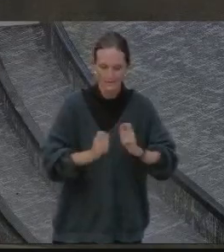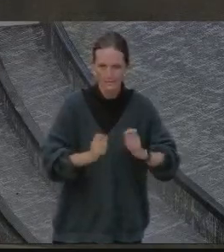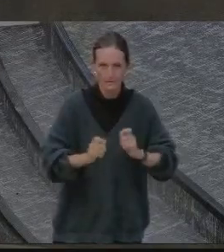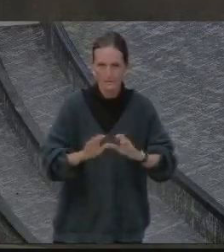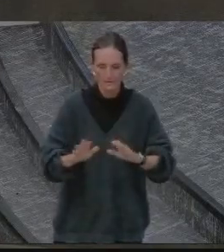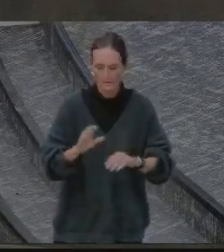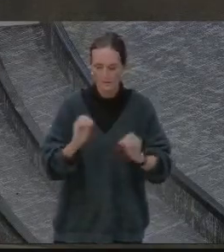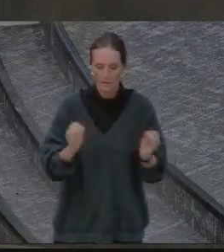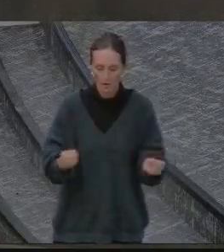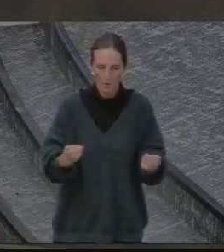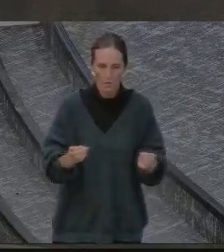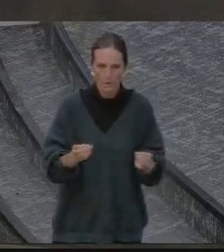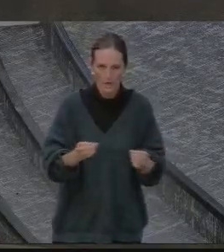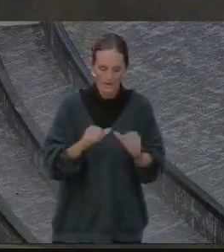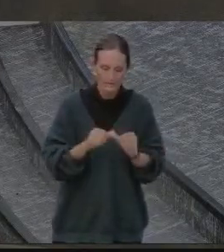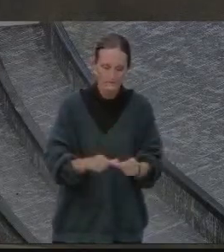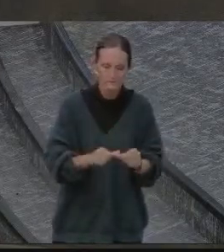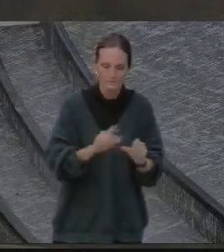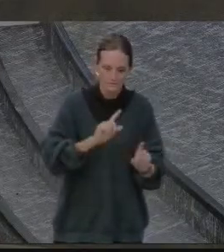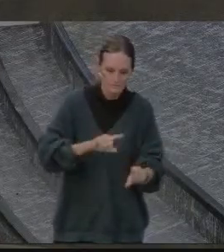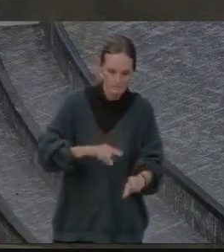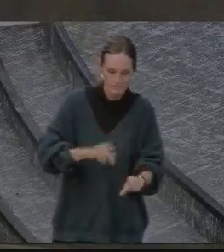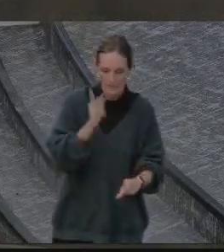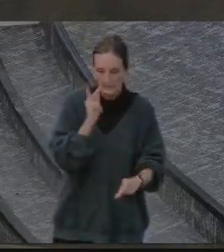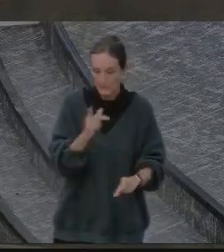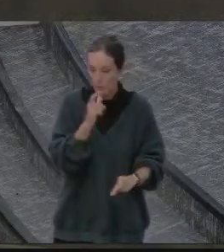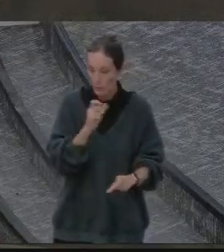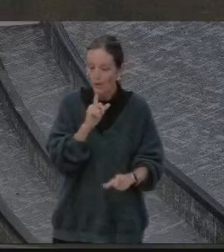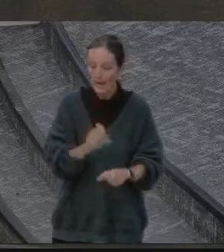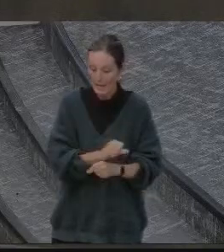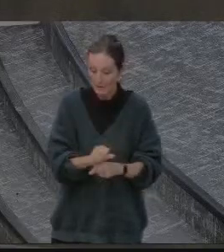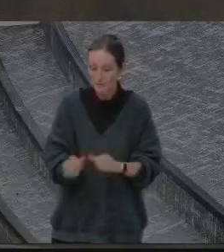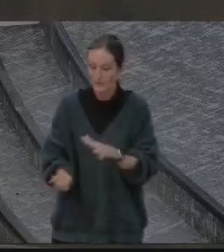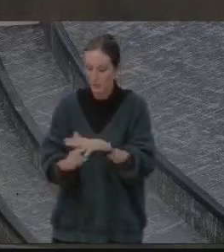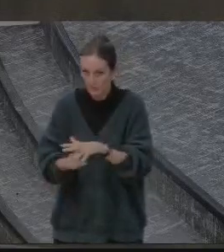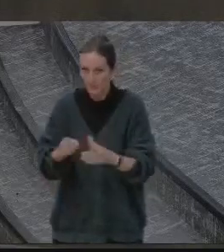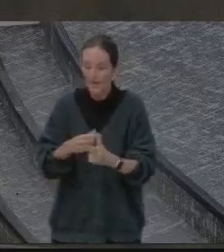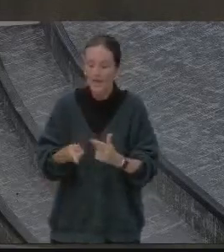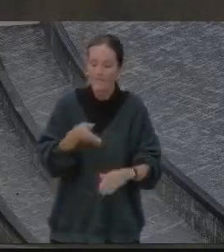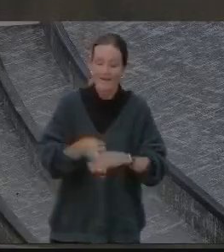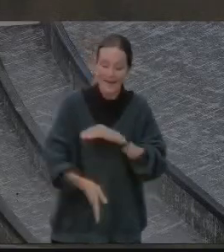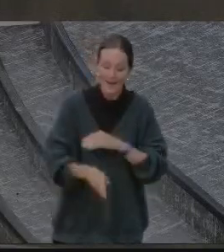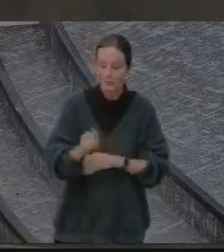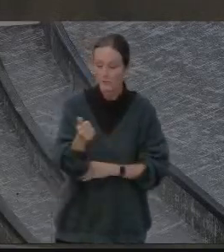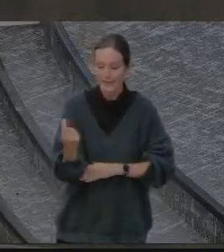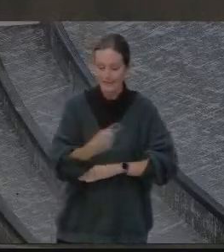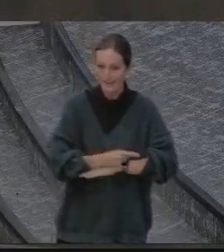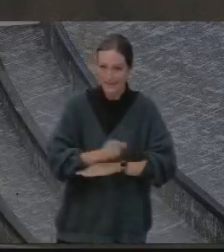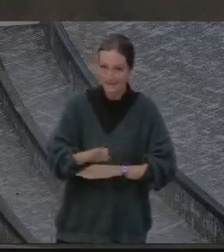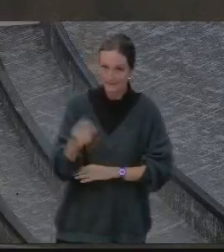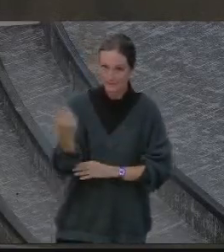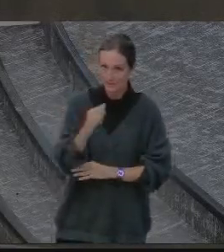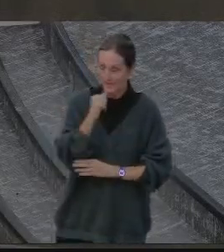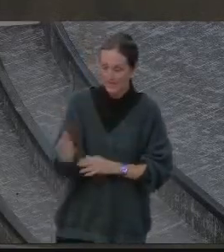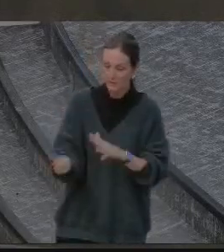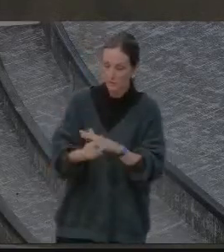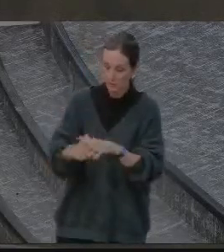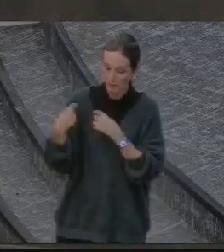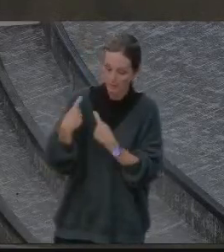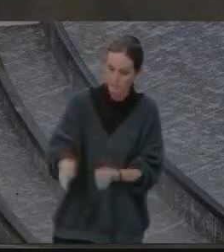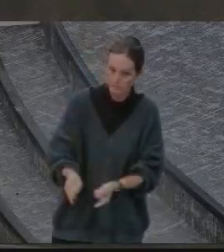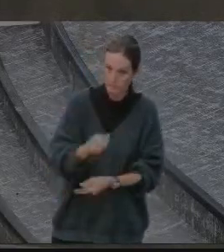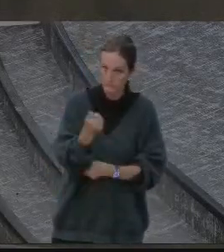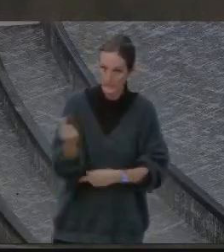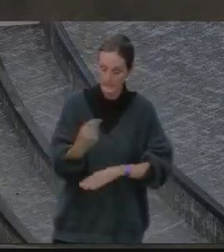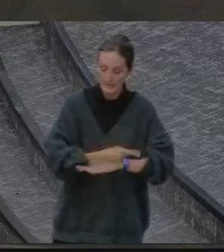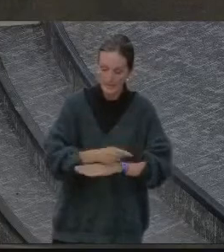rosters and seeing how many students actually show up, and then after 10 days, if they have not shown up at all, then they'll be dropped, and then we'll be able to give